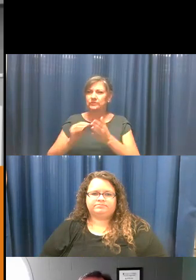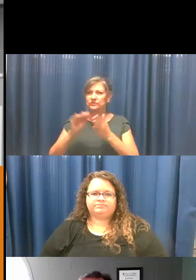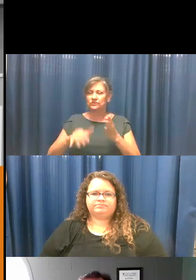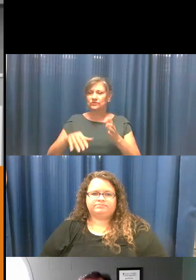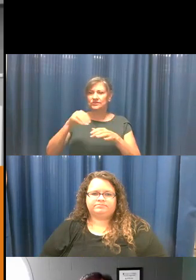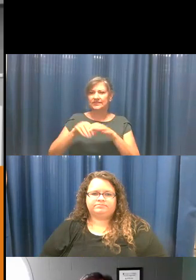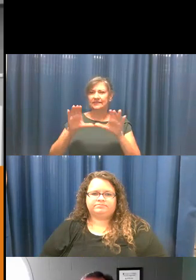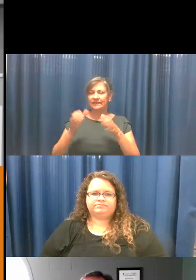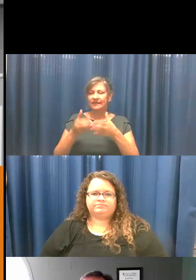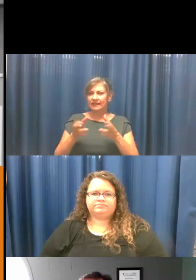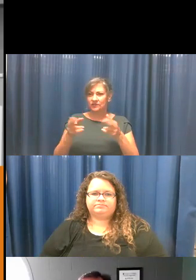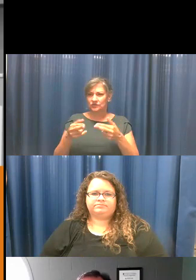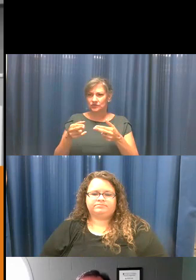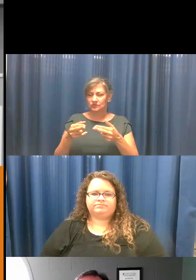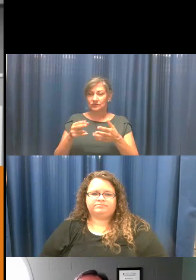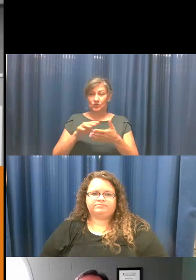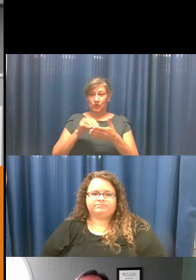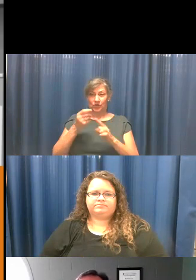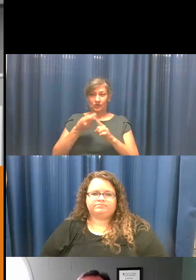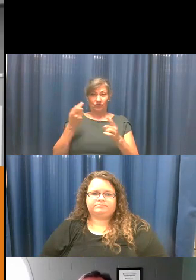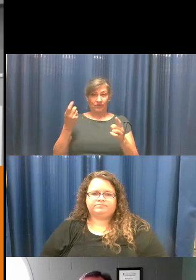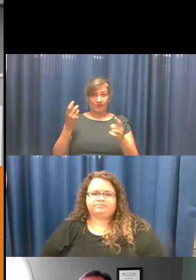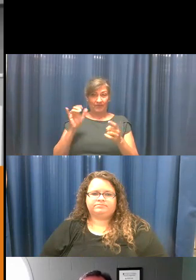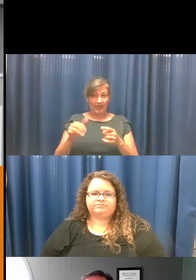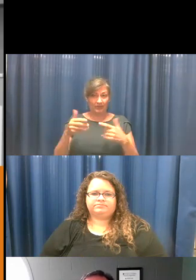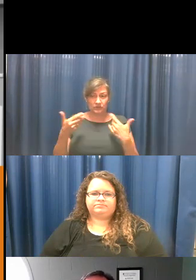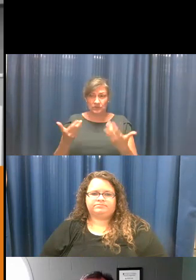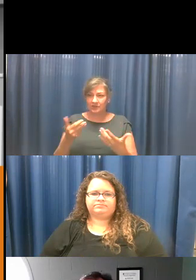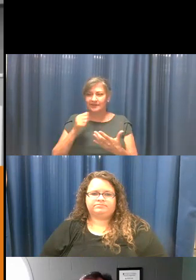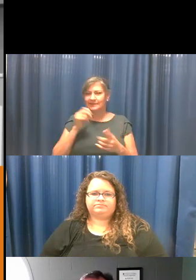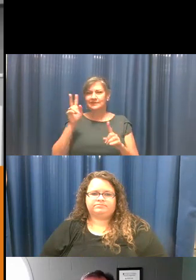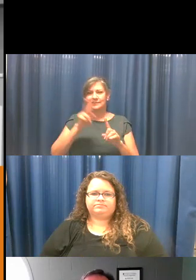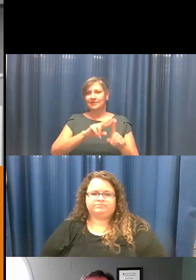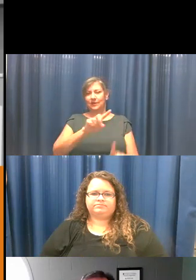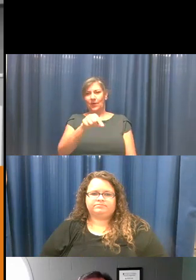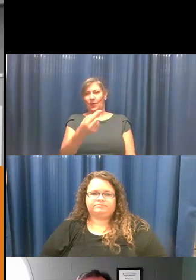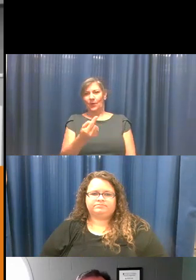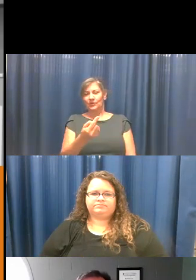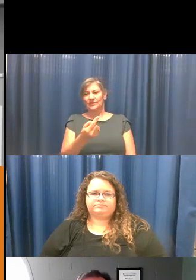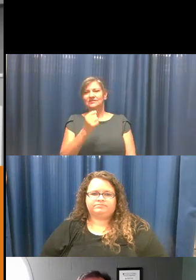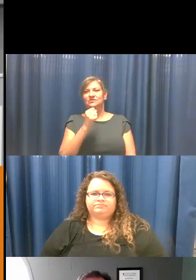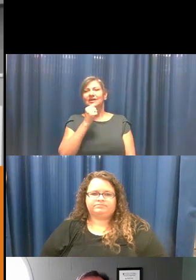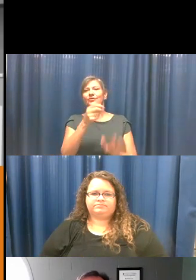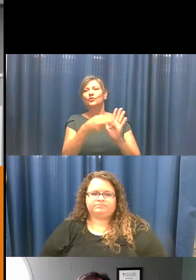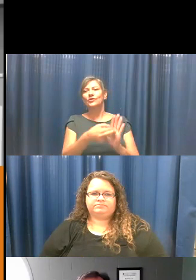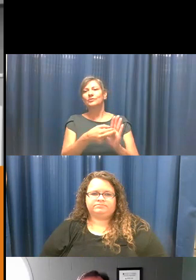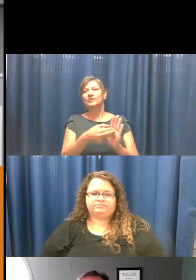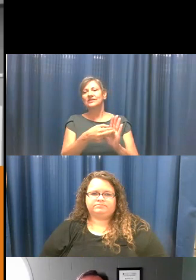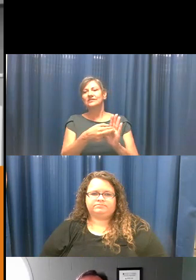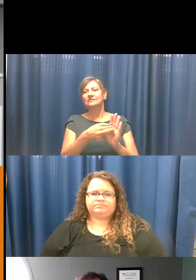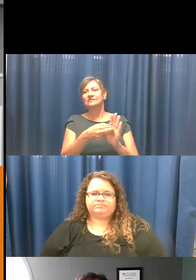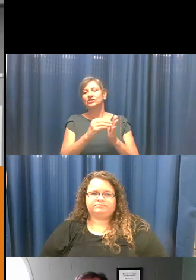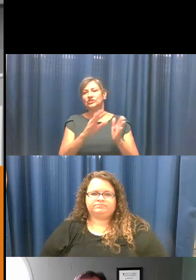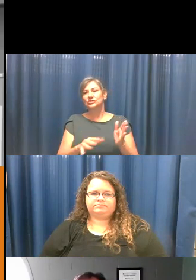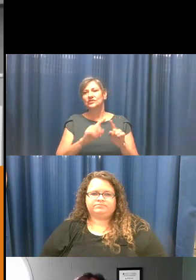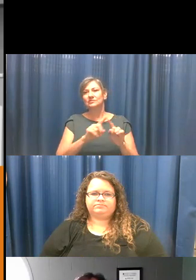classroom, that what we're learning from that doesn't just apply to underrepresented students, but it actually applies